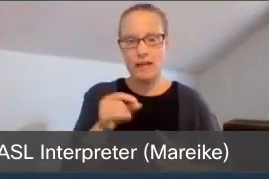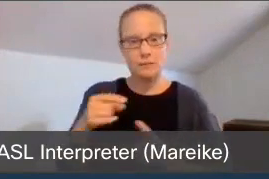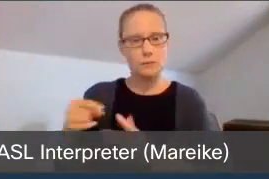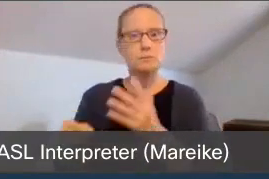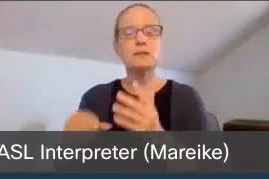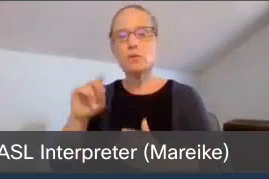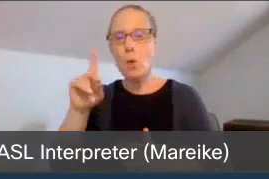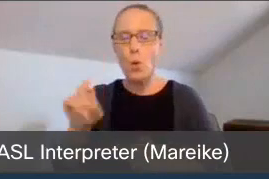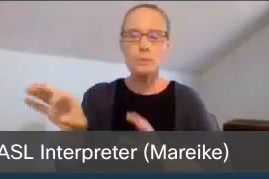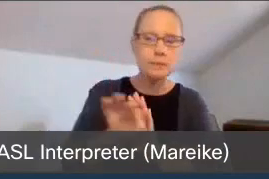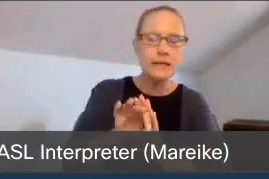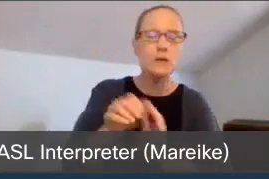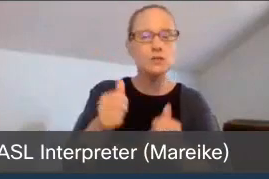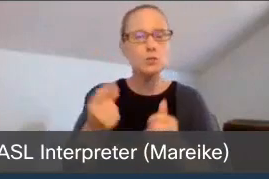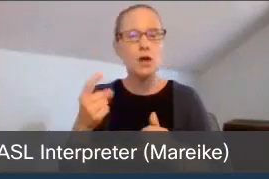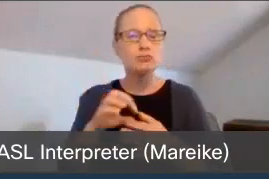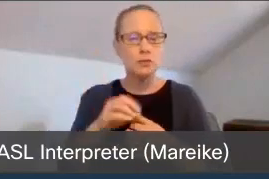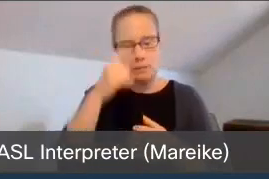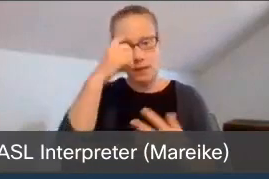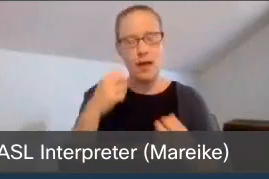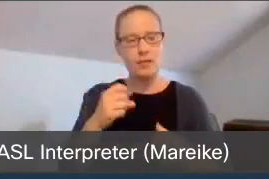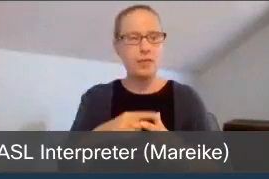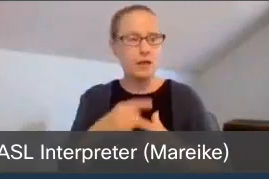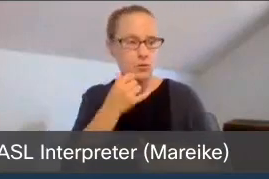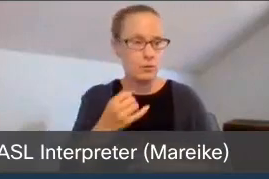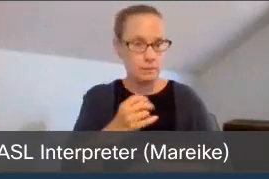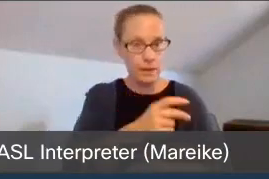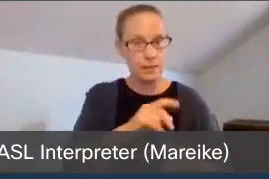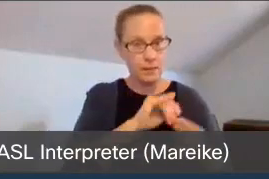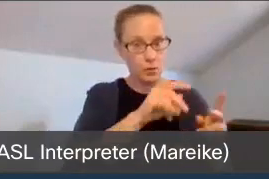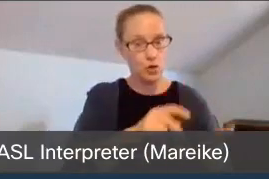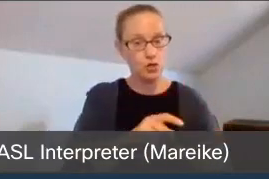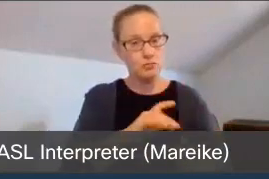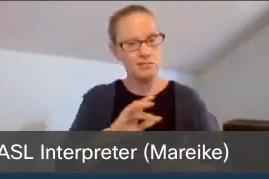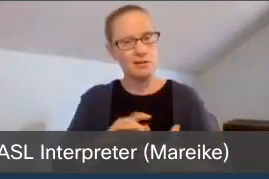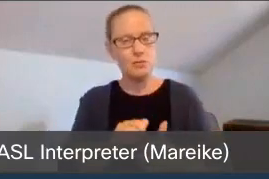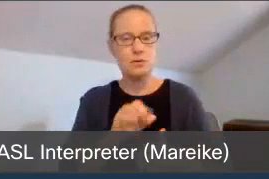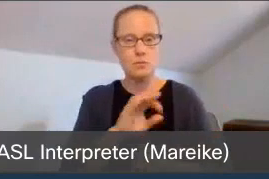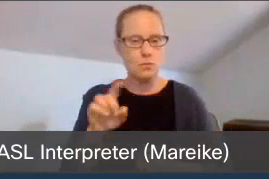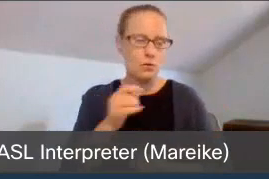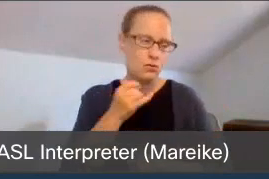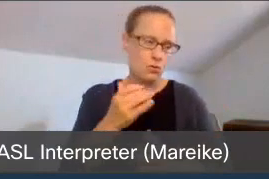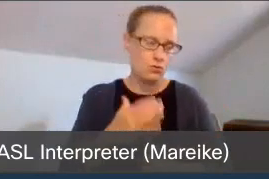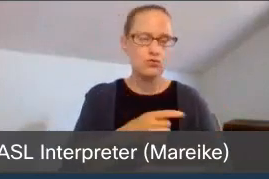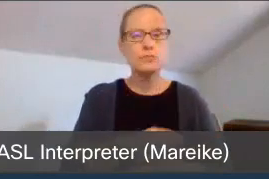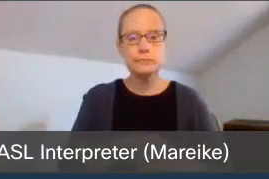cherry picking them off the board and self-initiating a call back to make contact with the 911 caller.